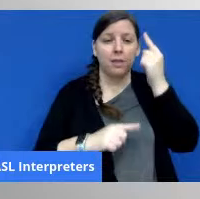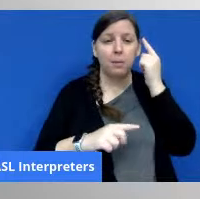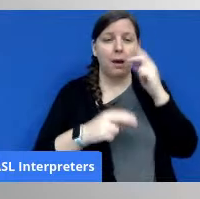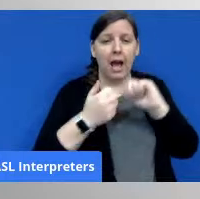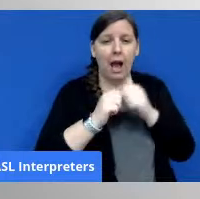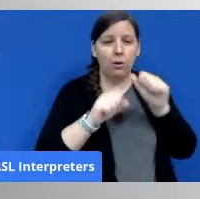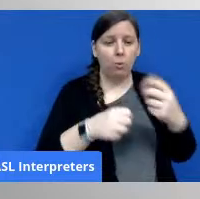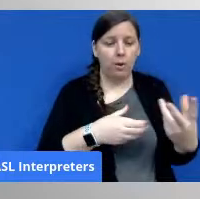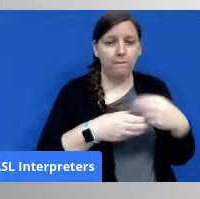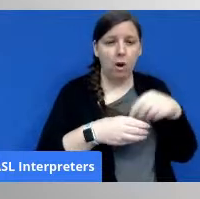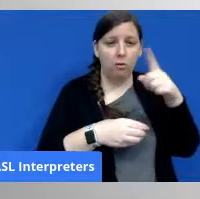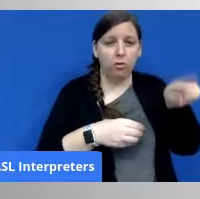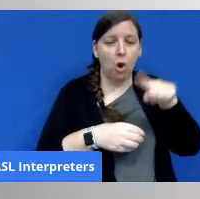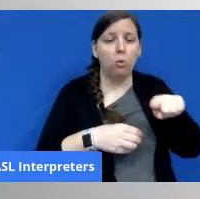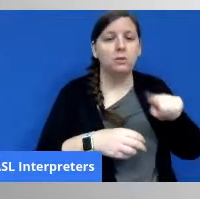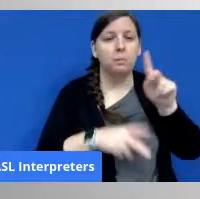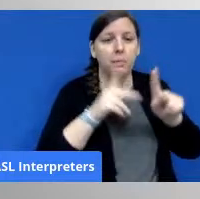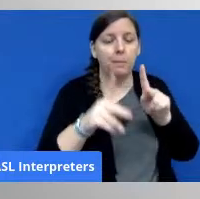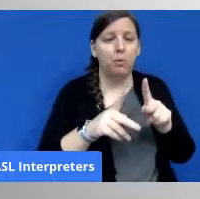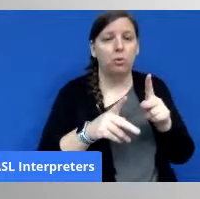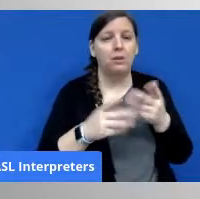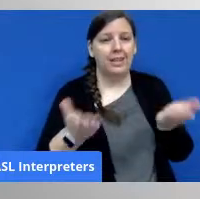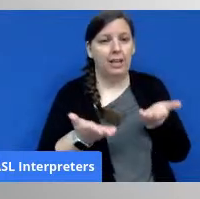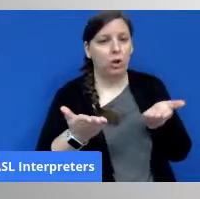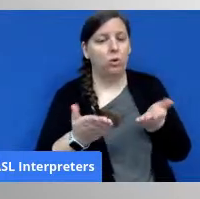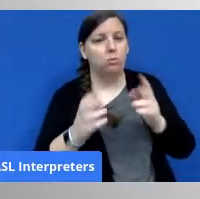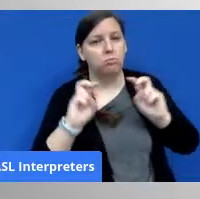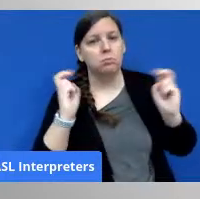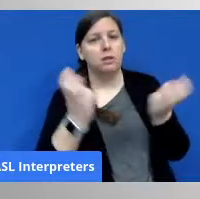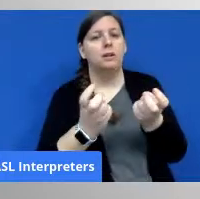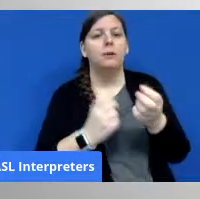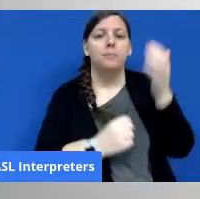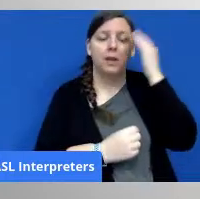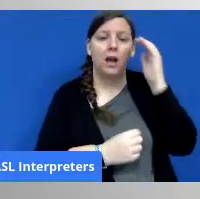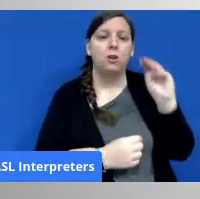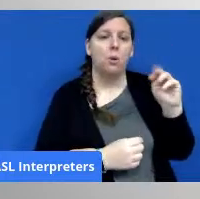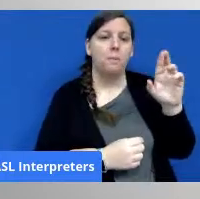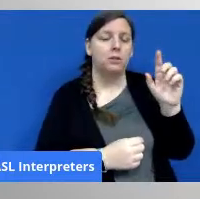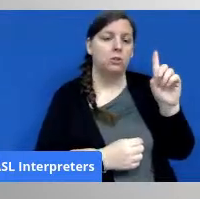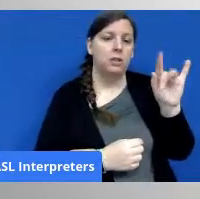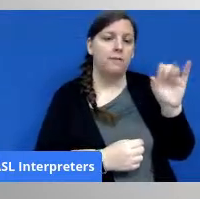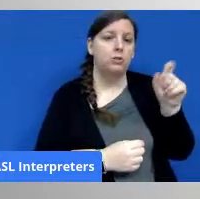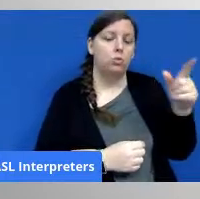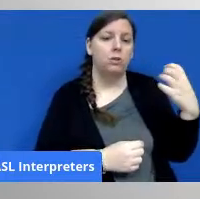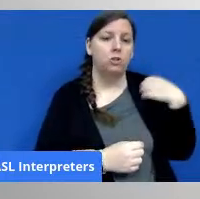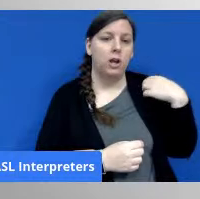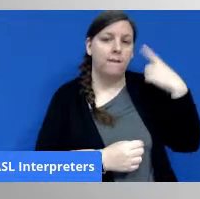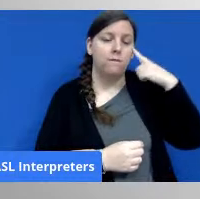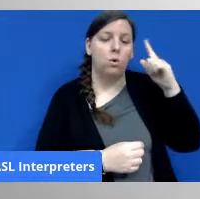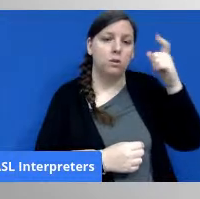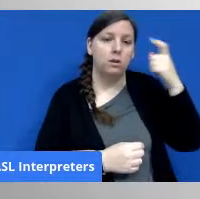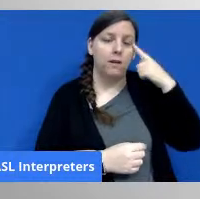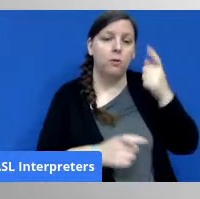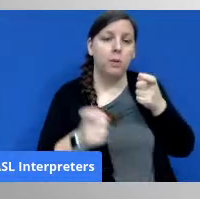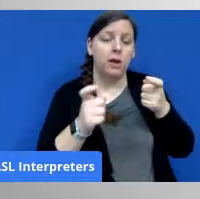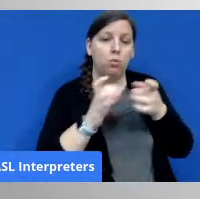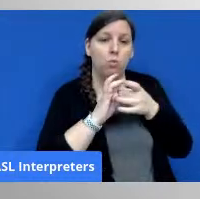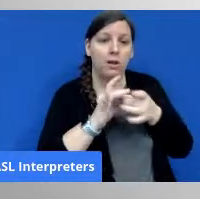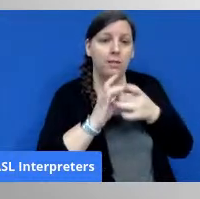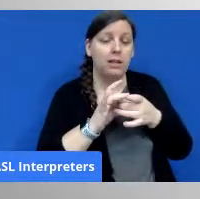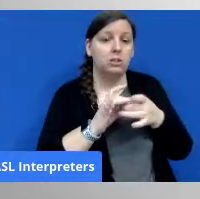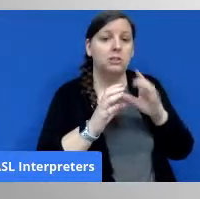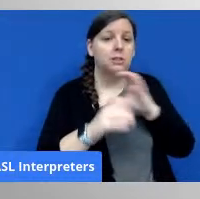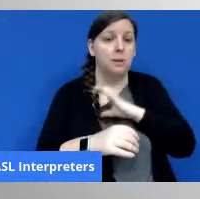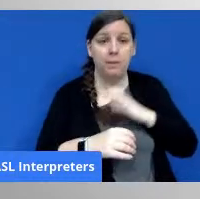table. So I know, Mr. Davis, you are the chair for the Government Relations Committee, and this is one of the initiatives out of that committee. I don't know if you wanted to have any closing